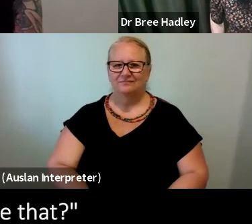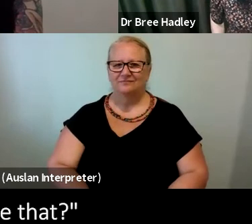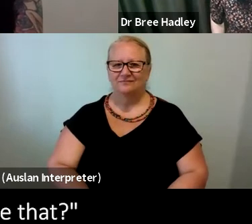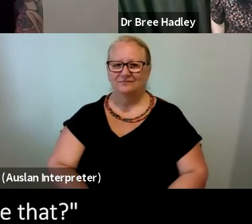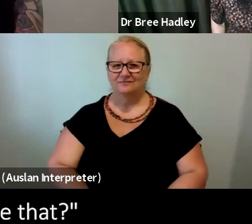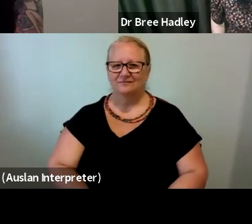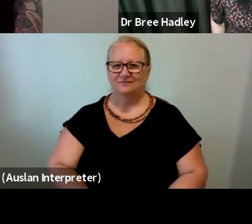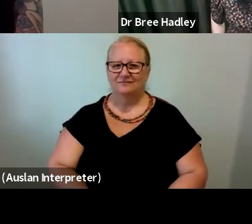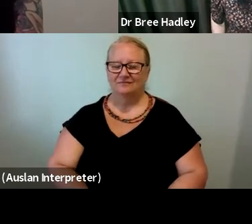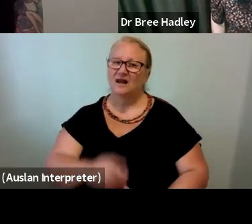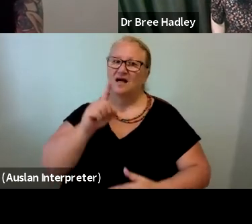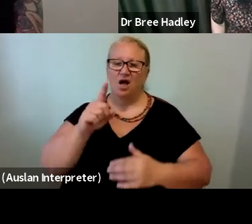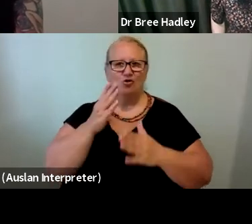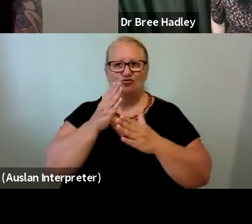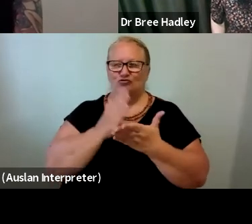And that was really refreshing,